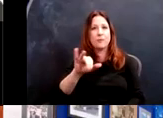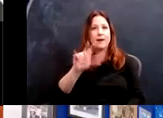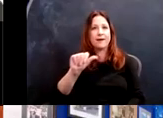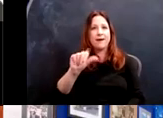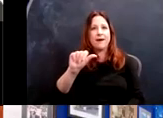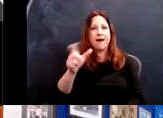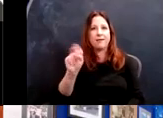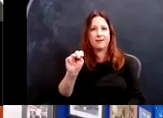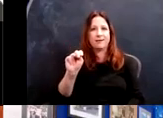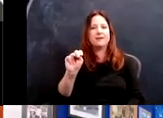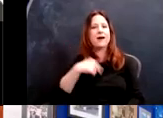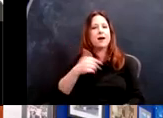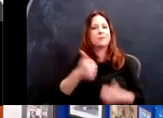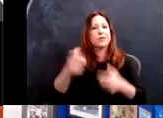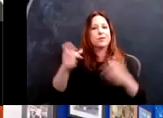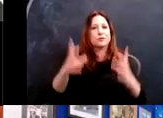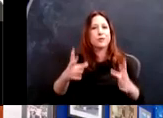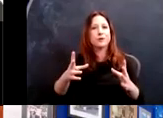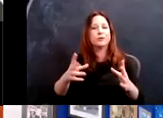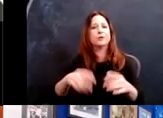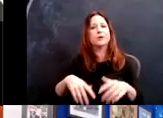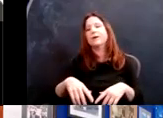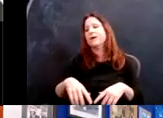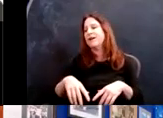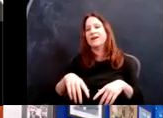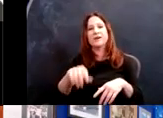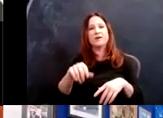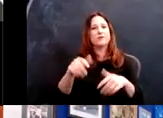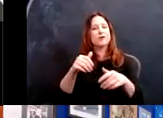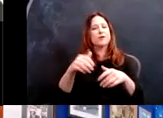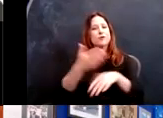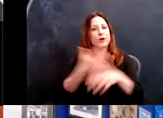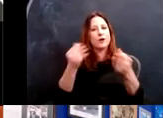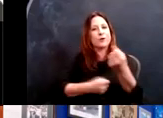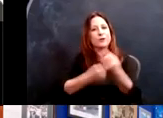I am the Director of Recovery Support Services for CCAR.